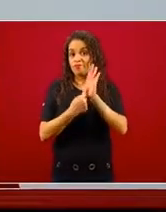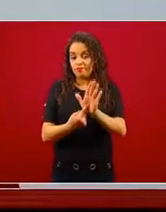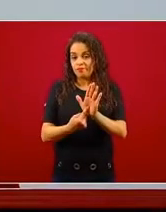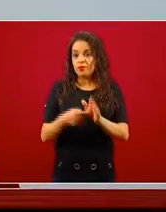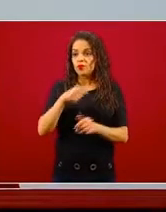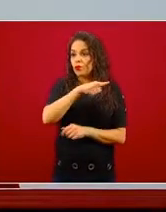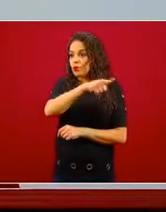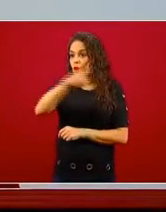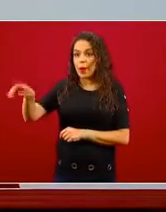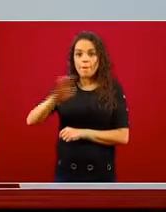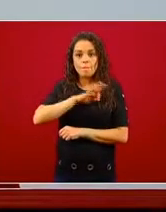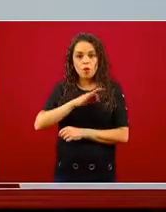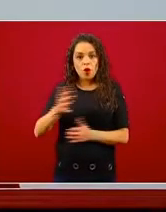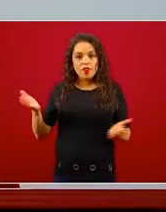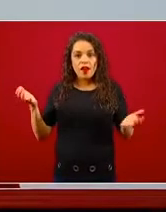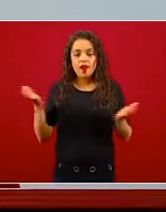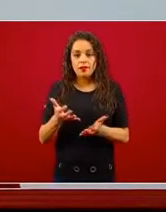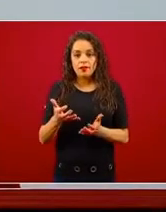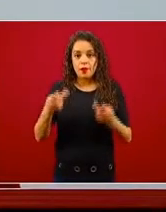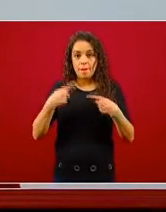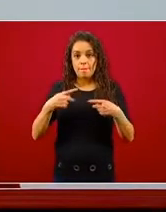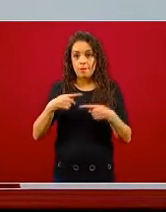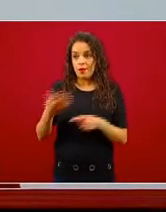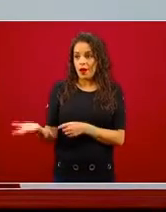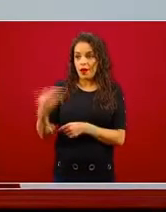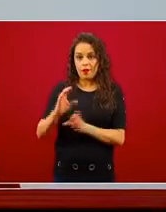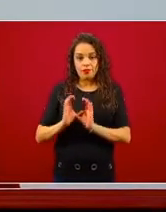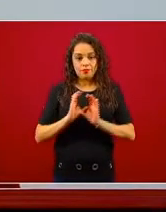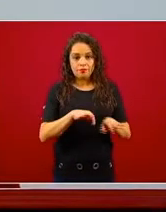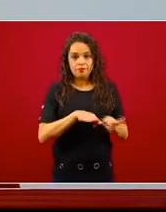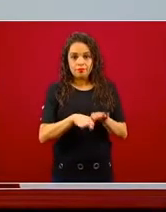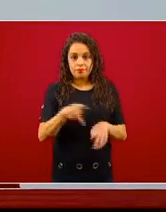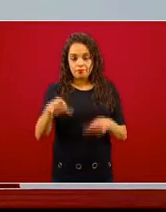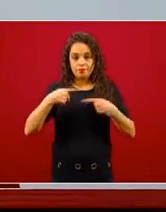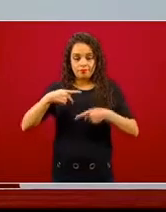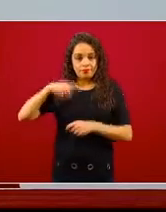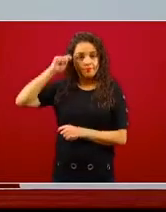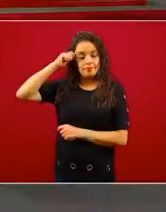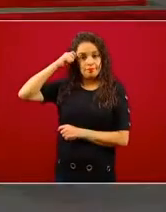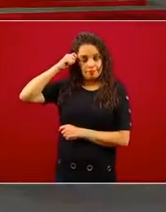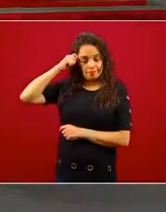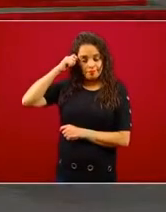awareness and also shows what can be done, what domestic workers can do.